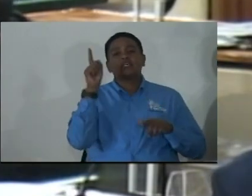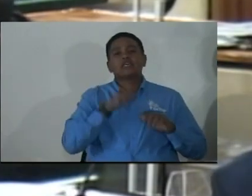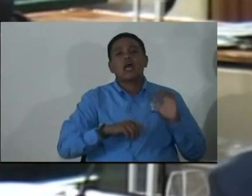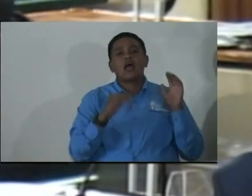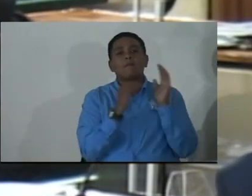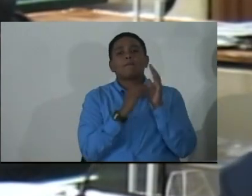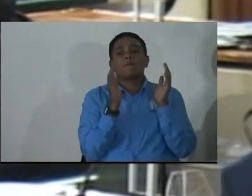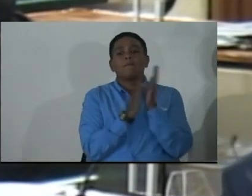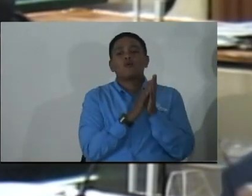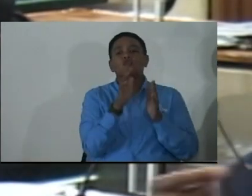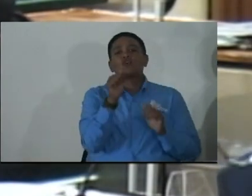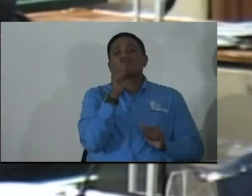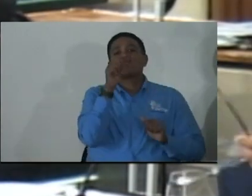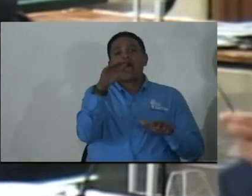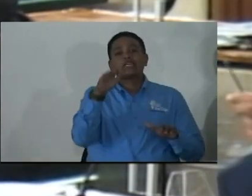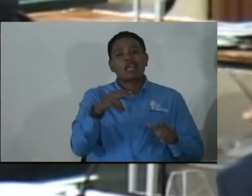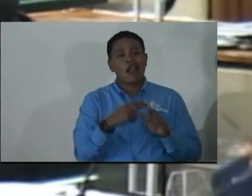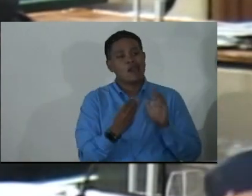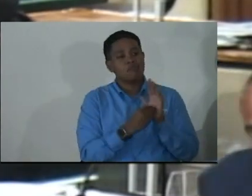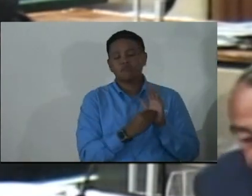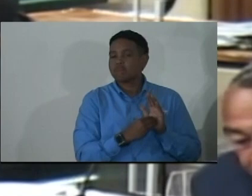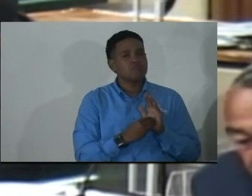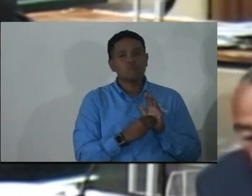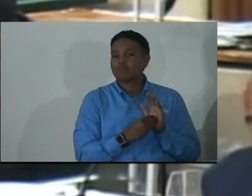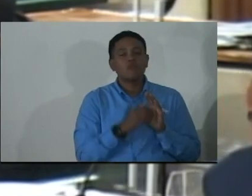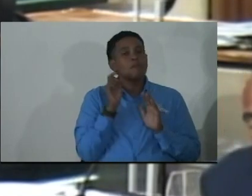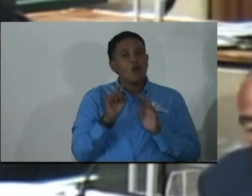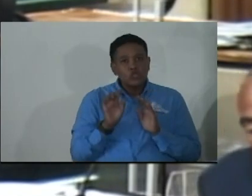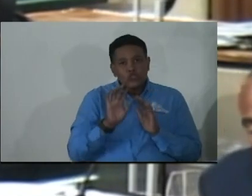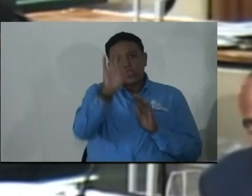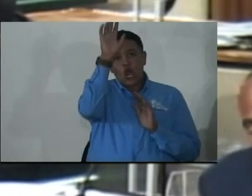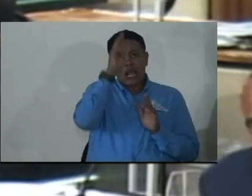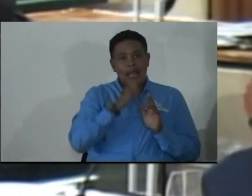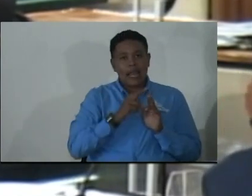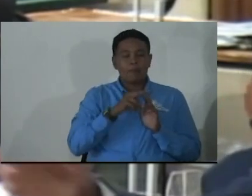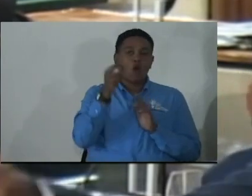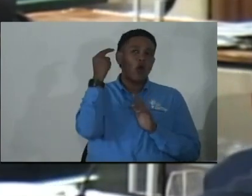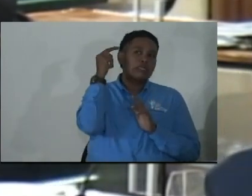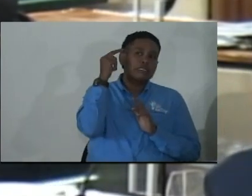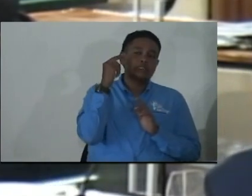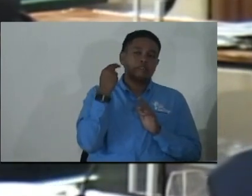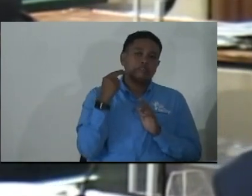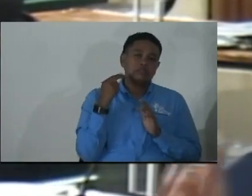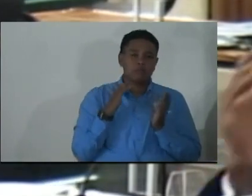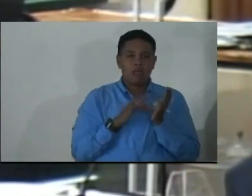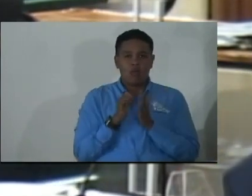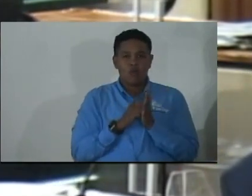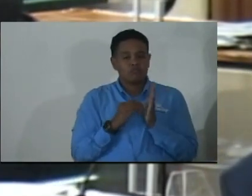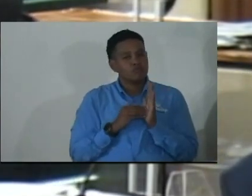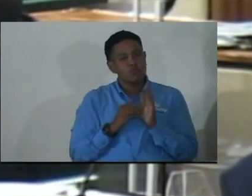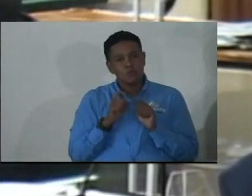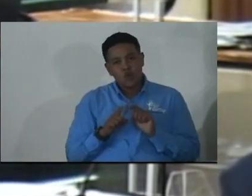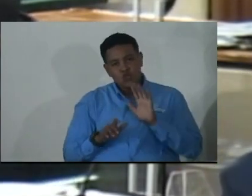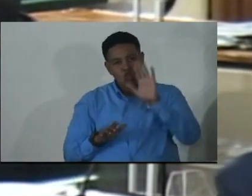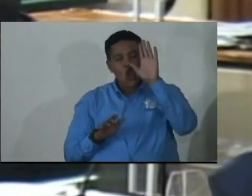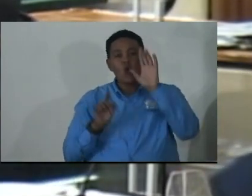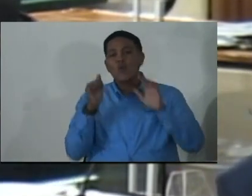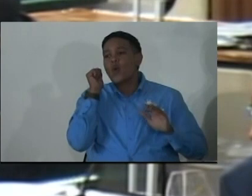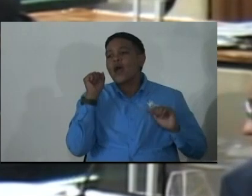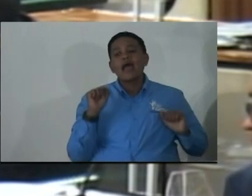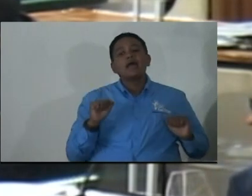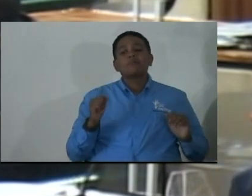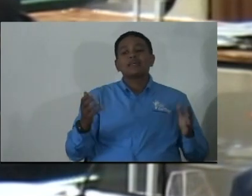down your grandchild's bank account or your niece's bank account or your nephew's bank account. You will not be able to